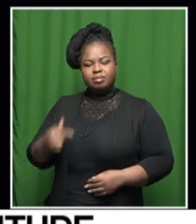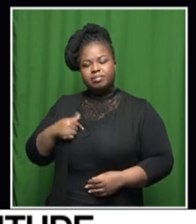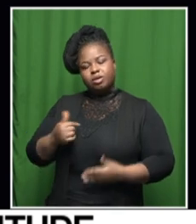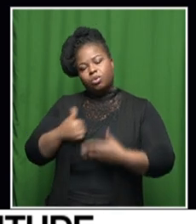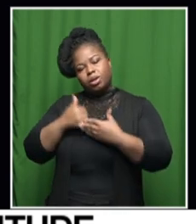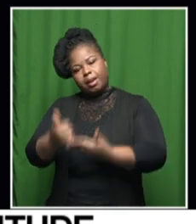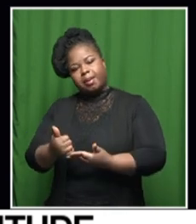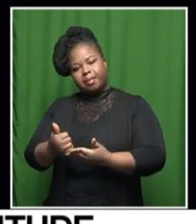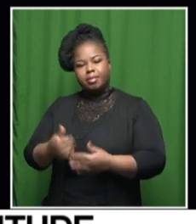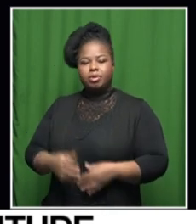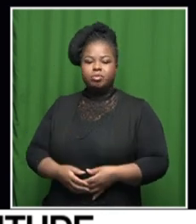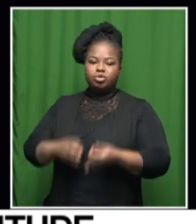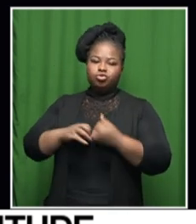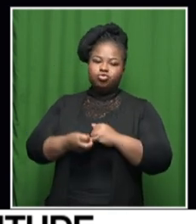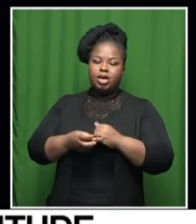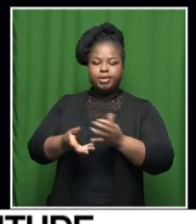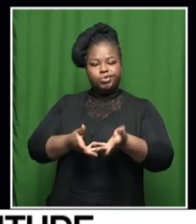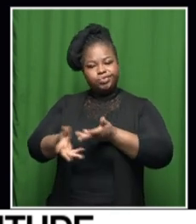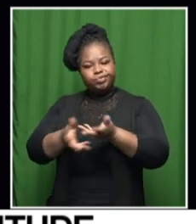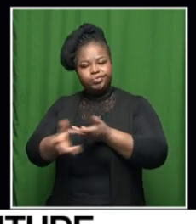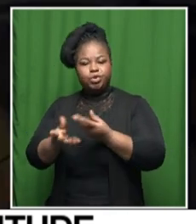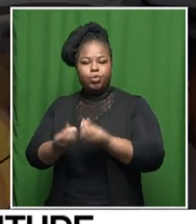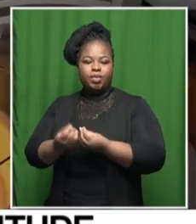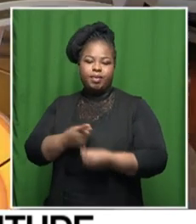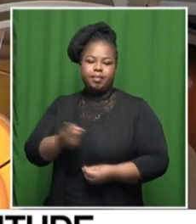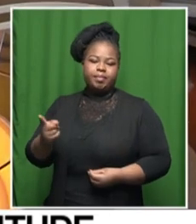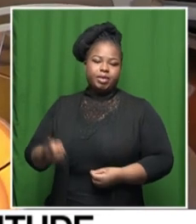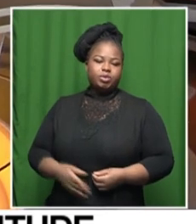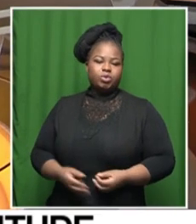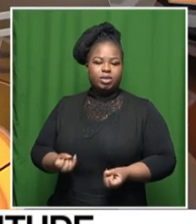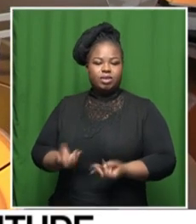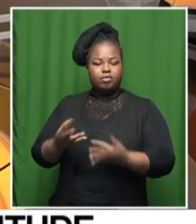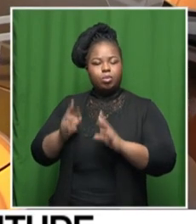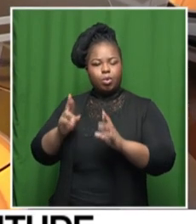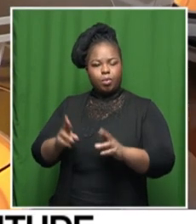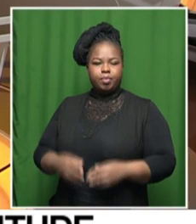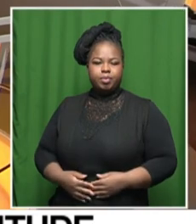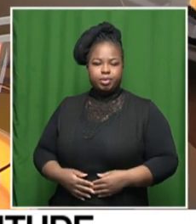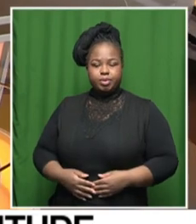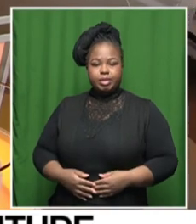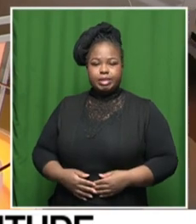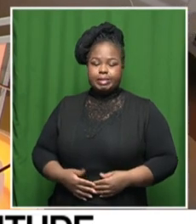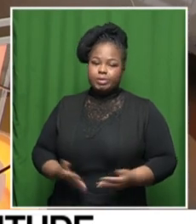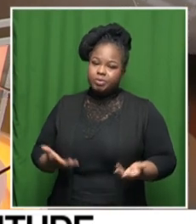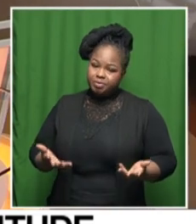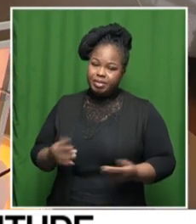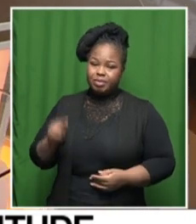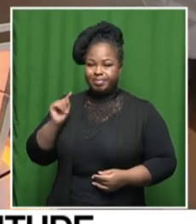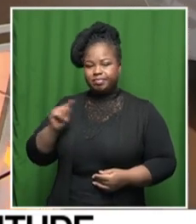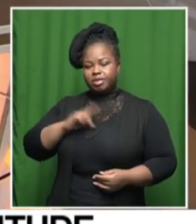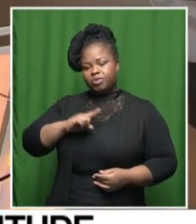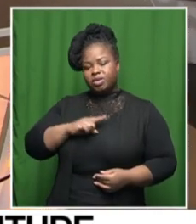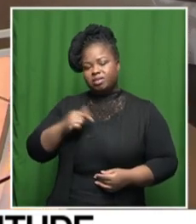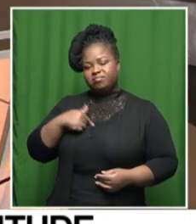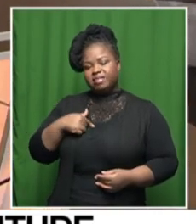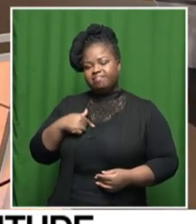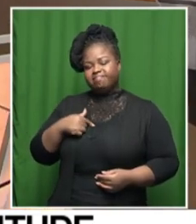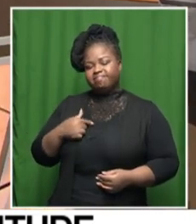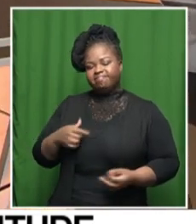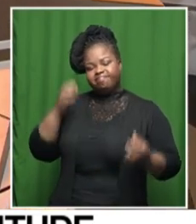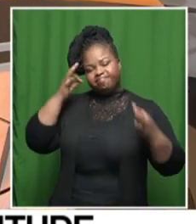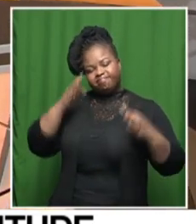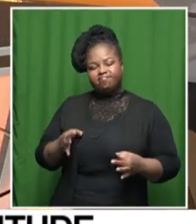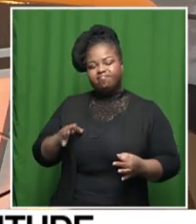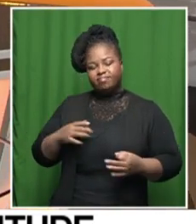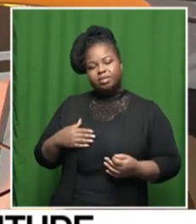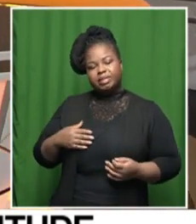assist them, you know, try to speak to them and give them hope and so on. So that is why I just, you know what, let me just take